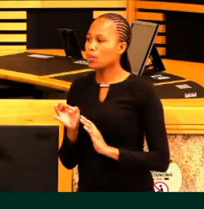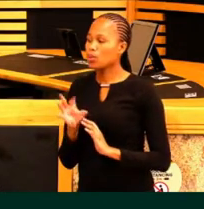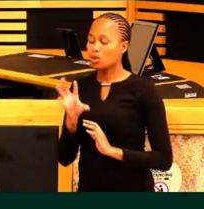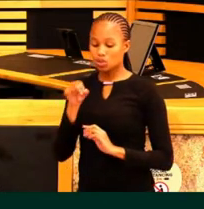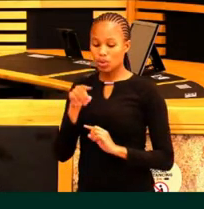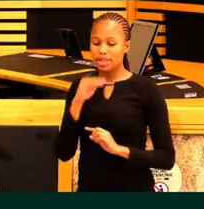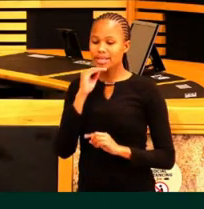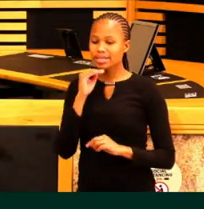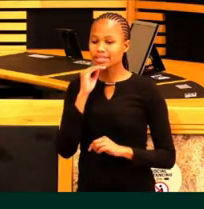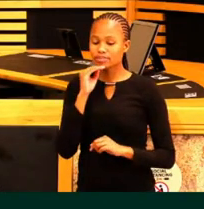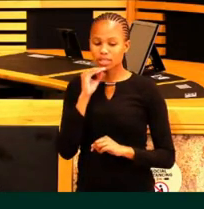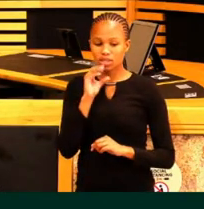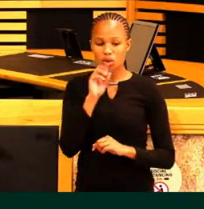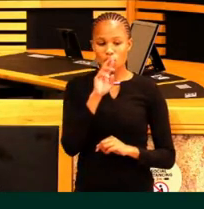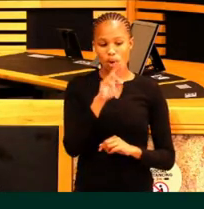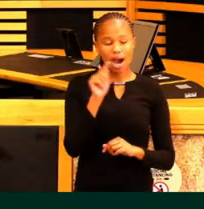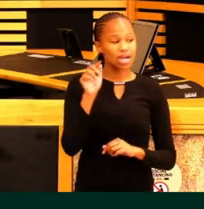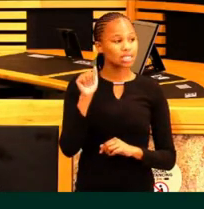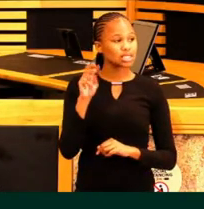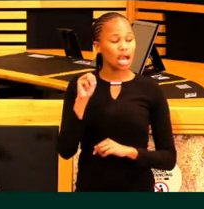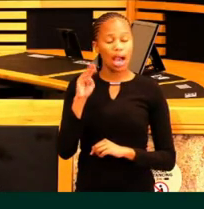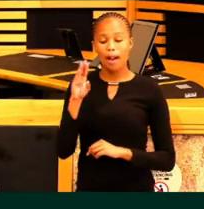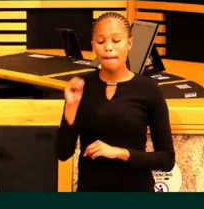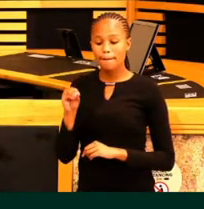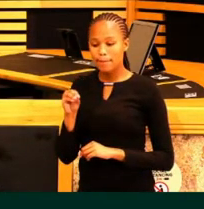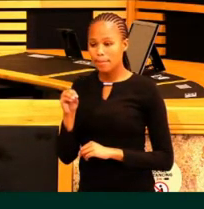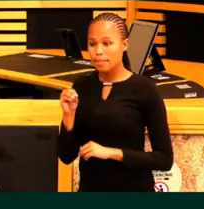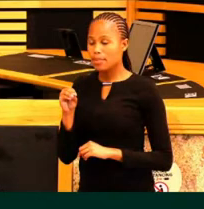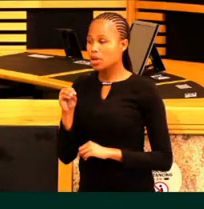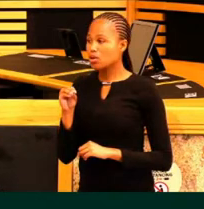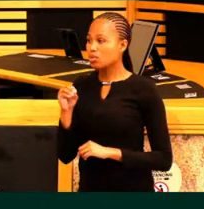or Tambo uh